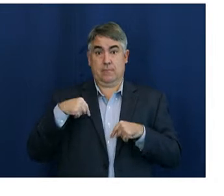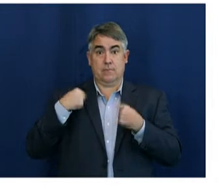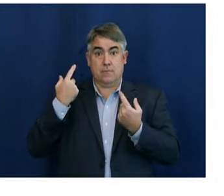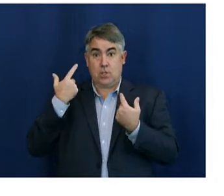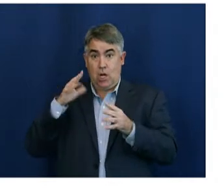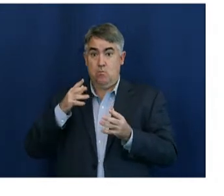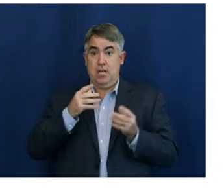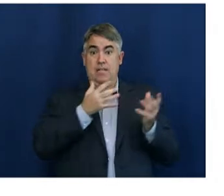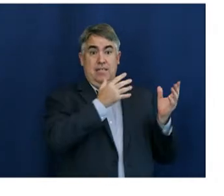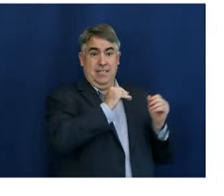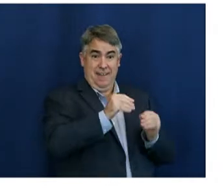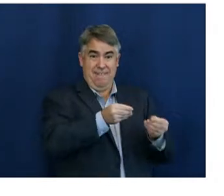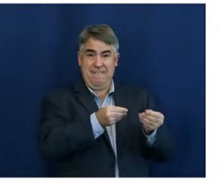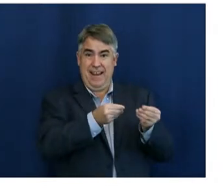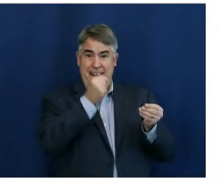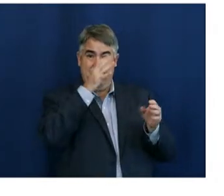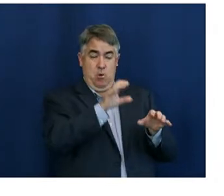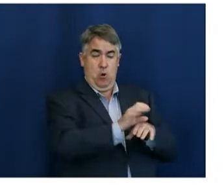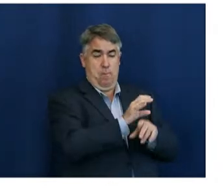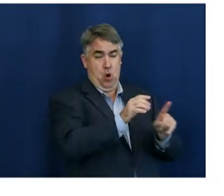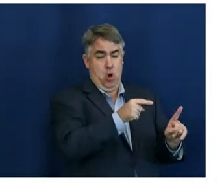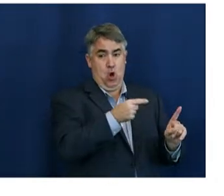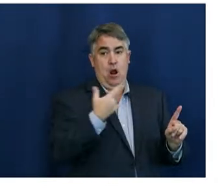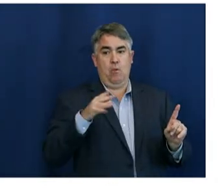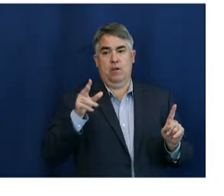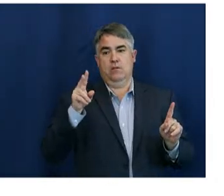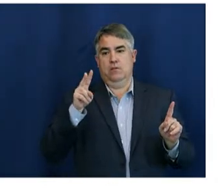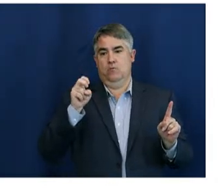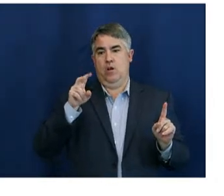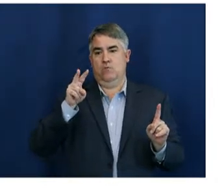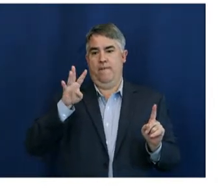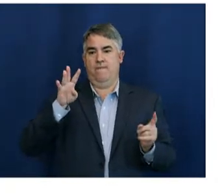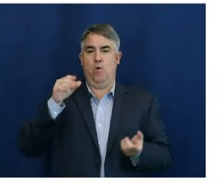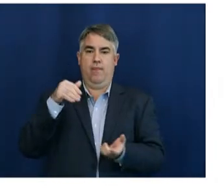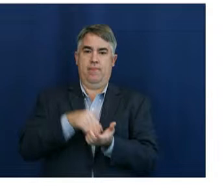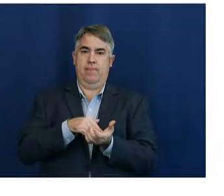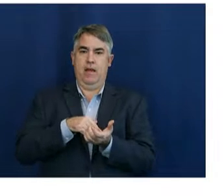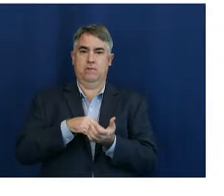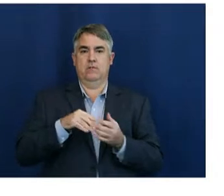reflect. But there on the second line, you can see on the right-hand side the total doses administered,